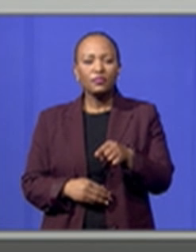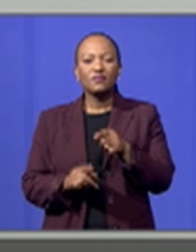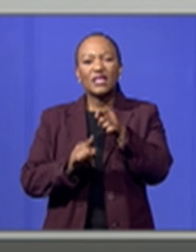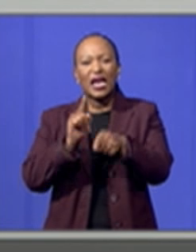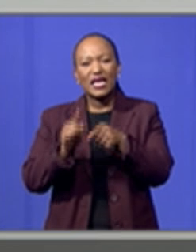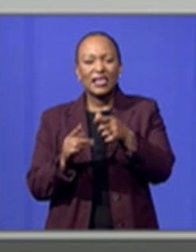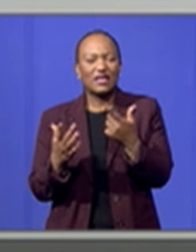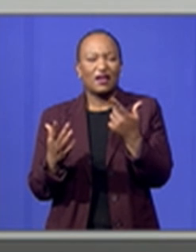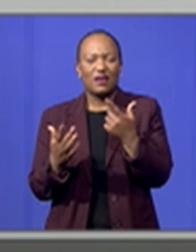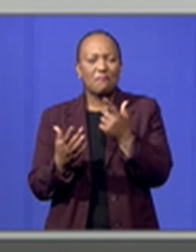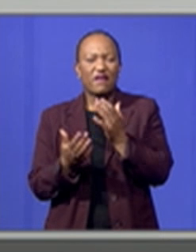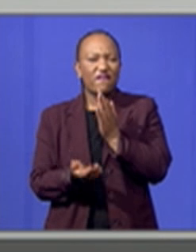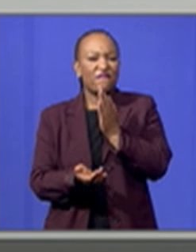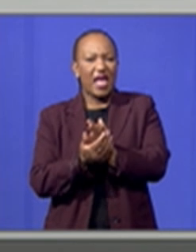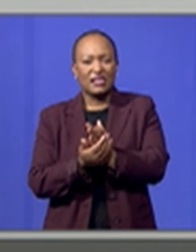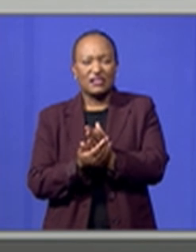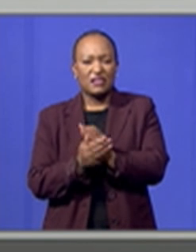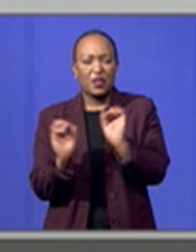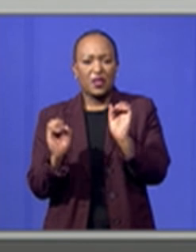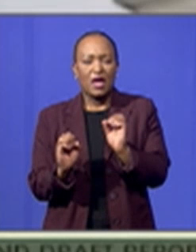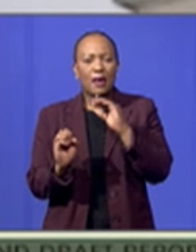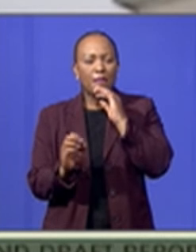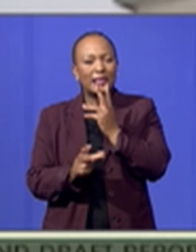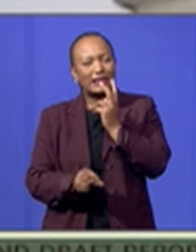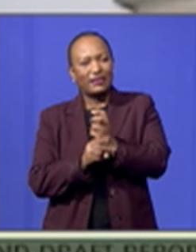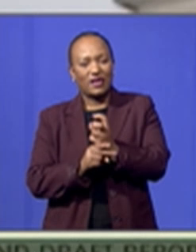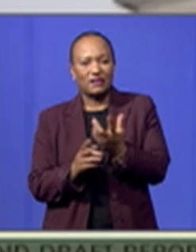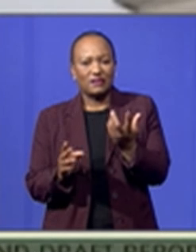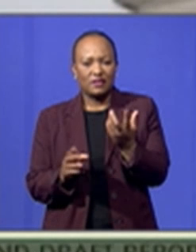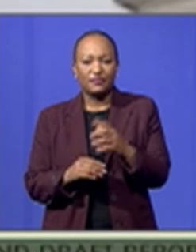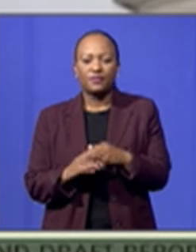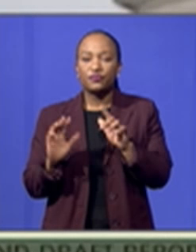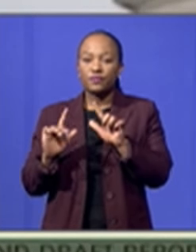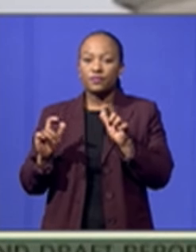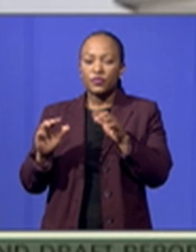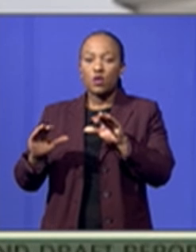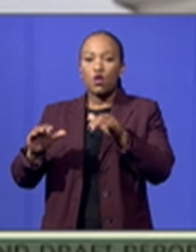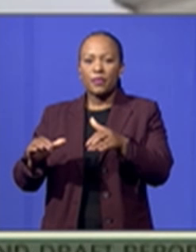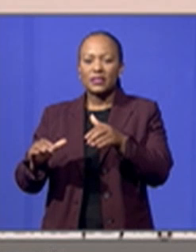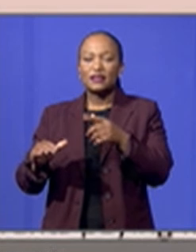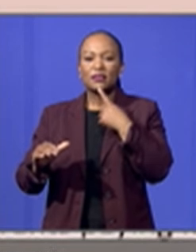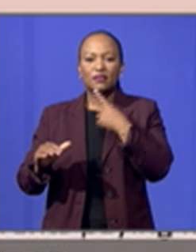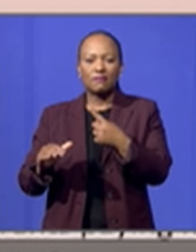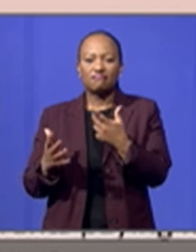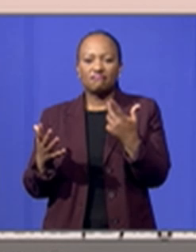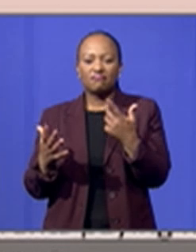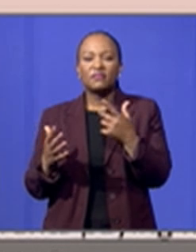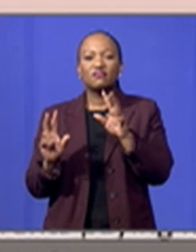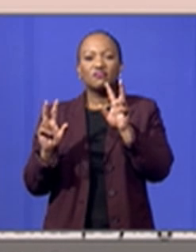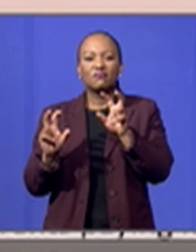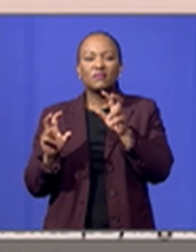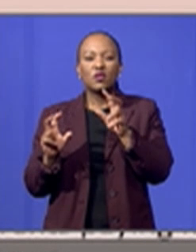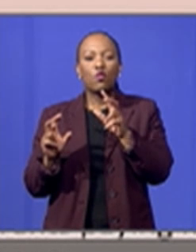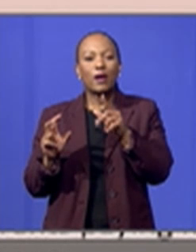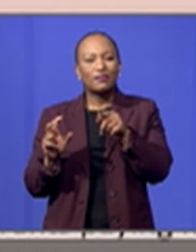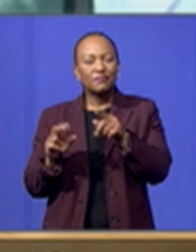allegations makes meaningful investigation extremely difficult. Komiti sweditse ka go ikwela go ntshiwa ga se ba reng ke ditlhoko